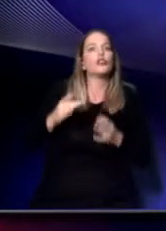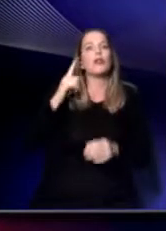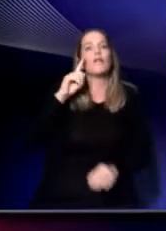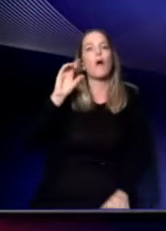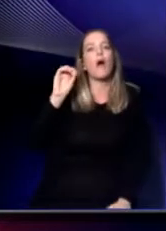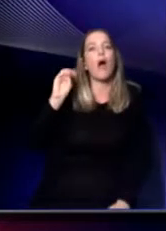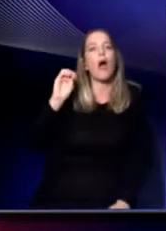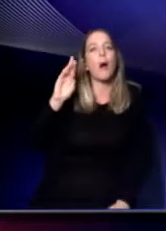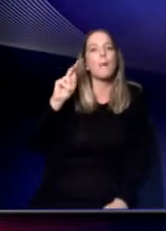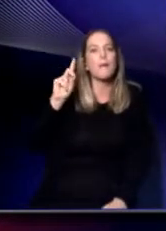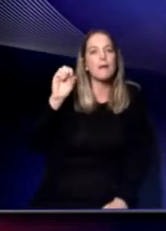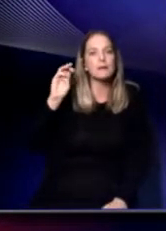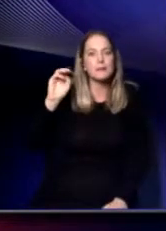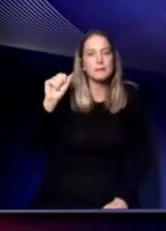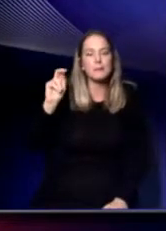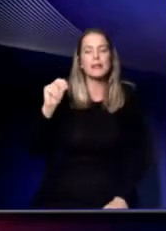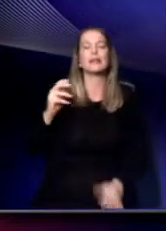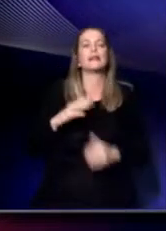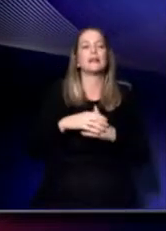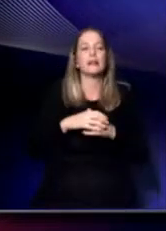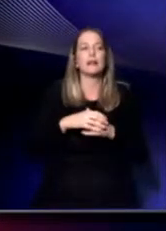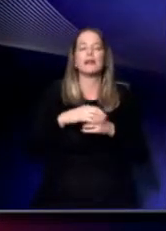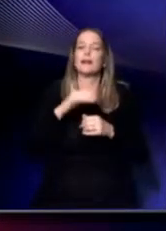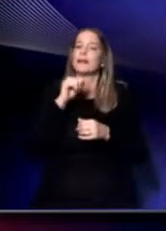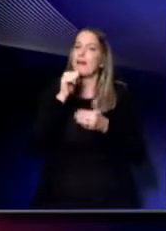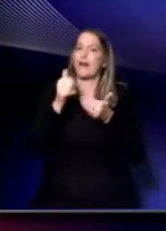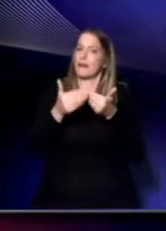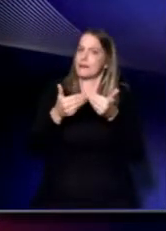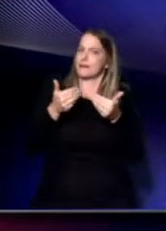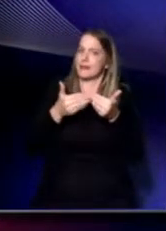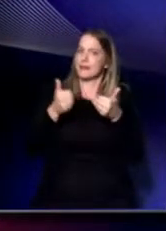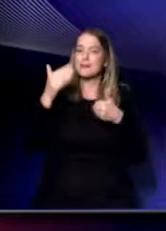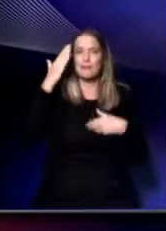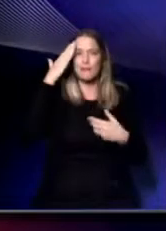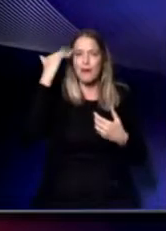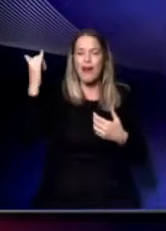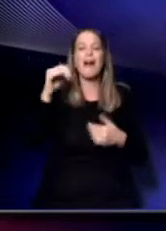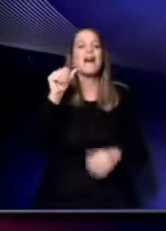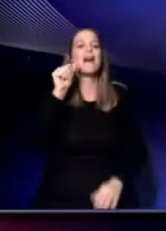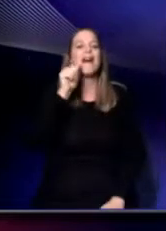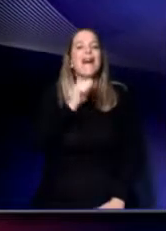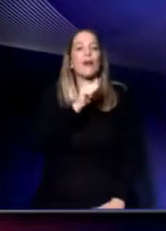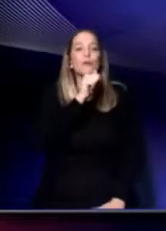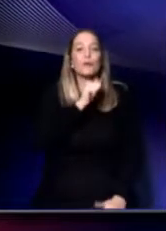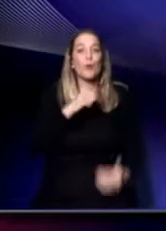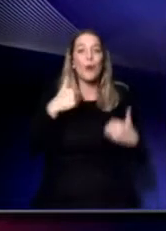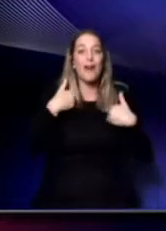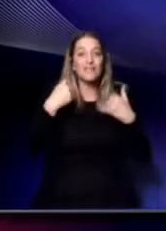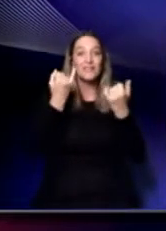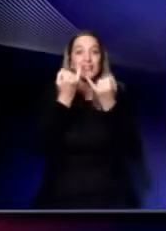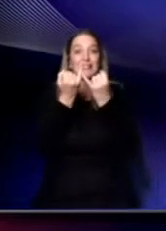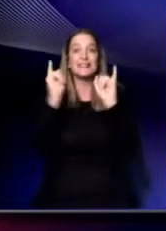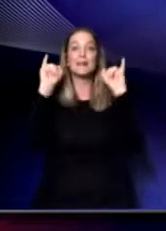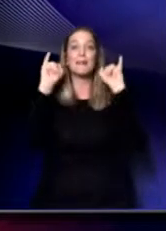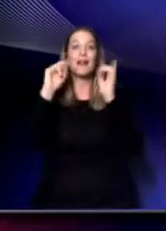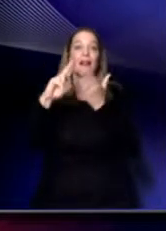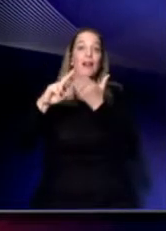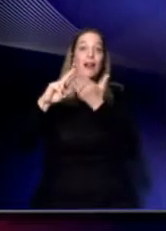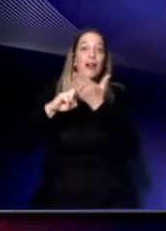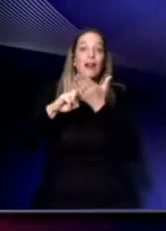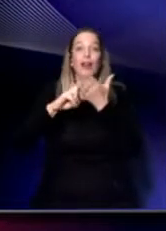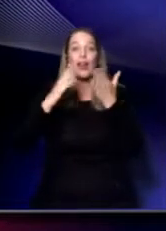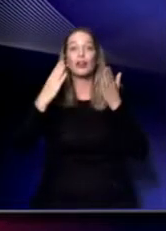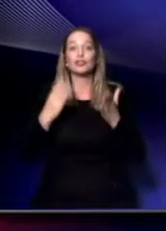It was difficult for her because in Arizona we don't have any independent contractors who go as